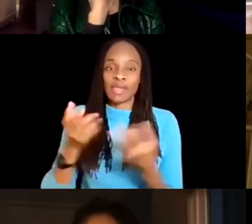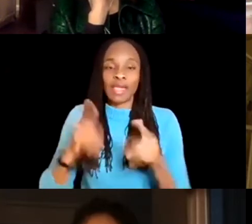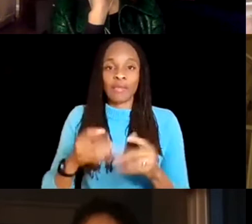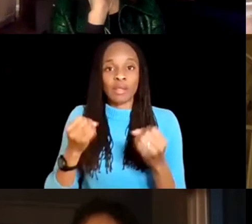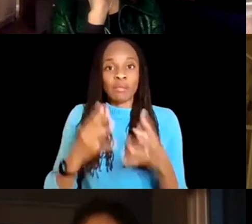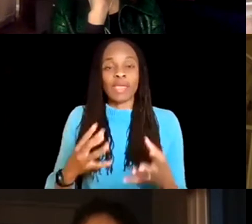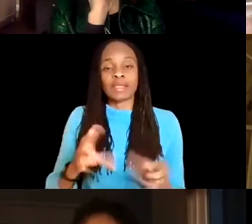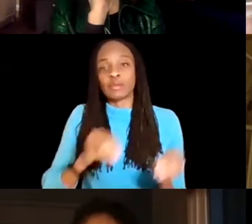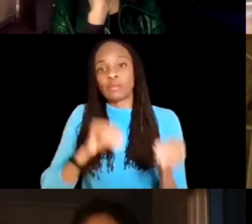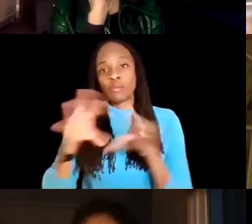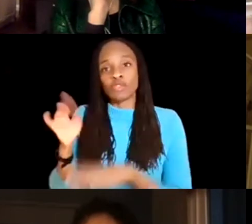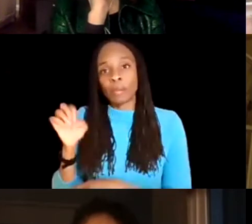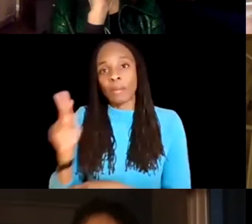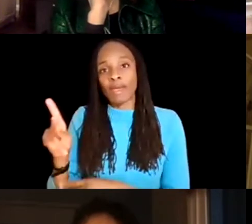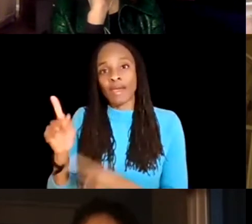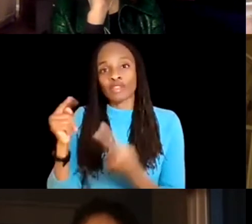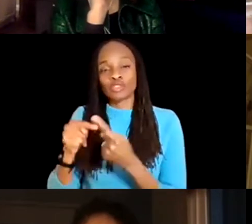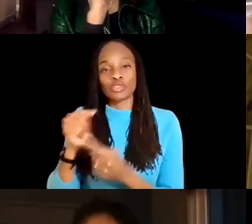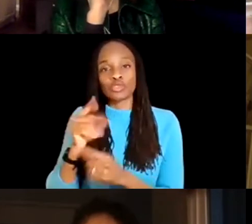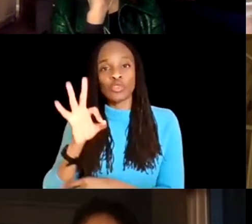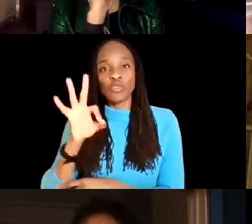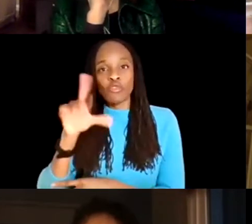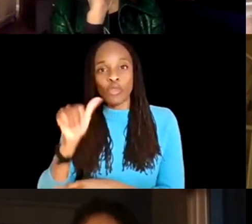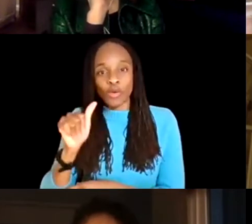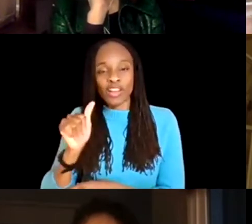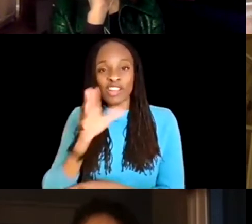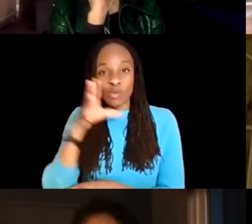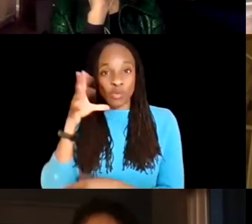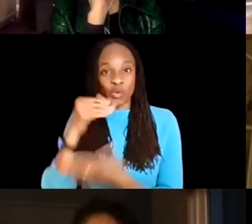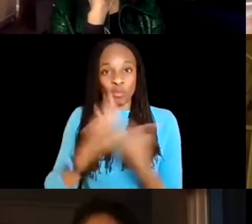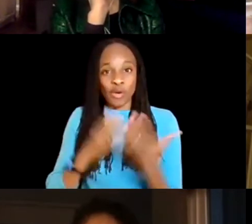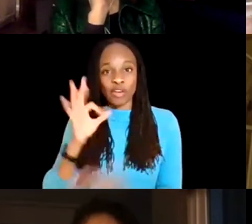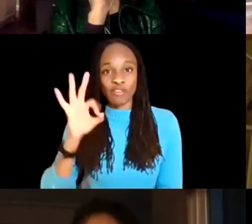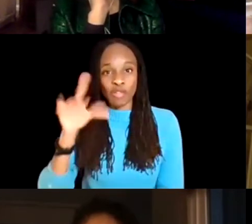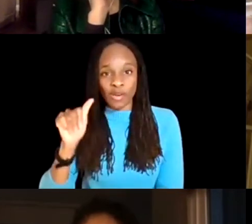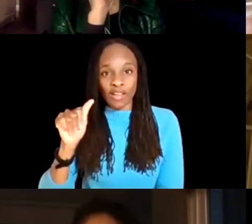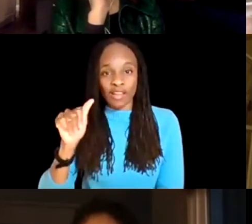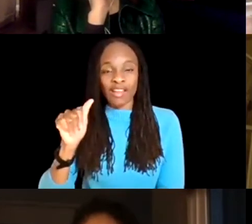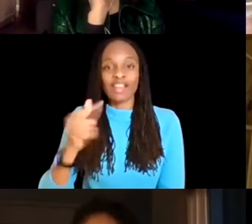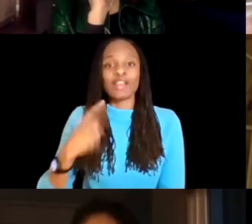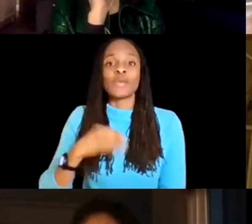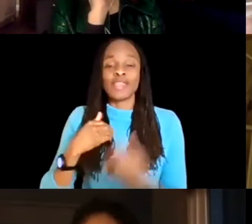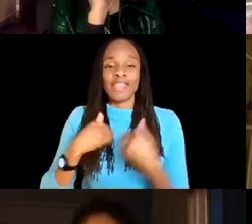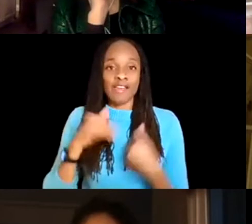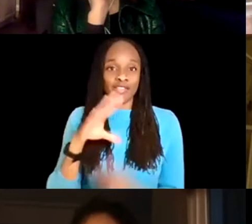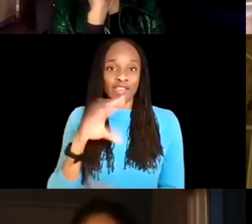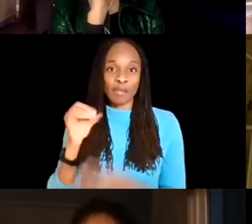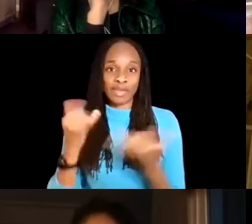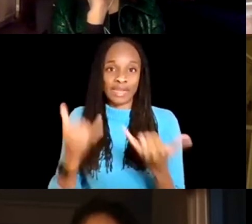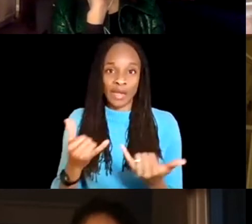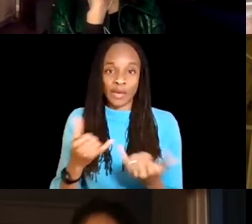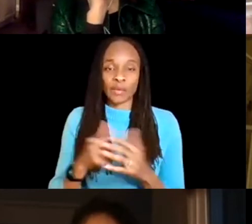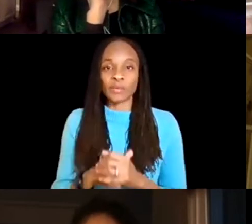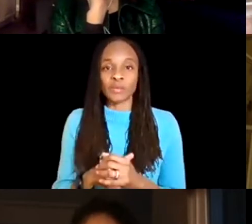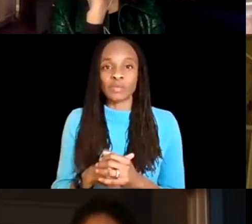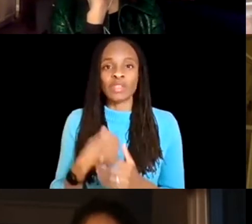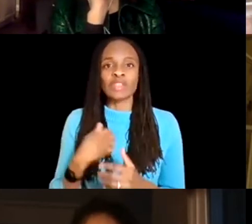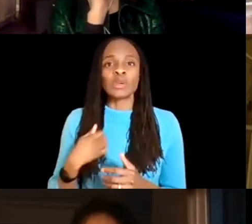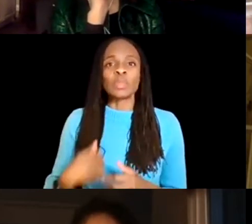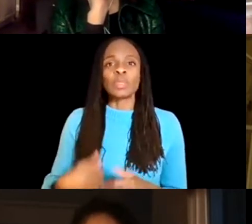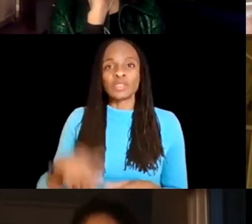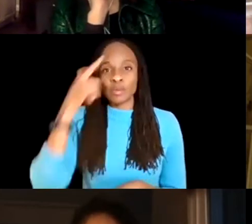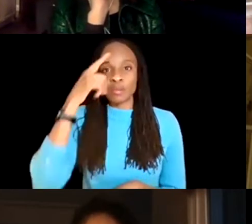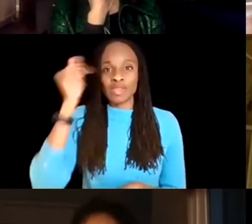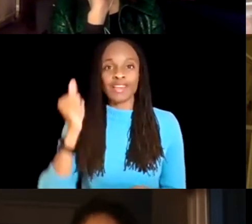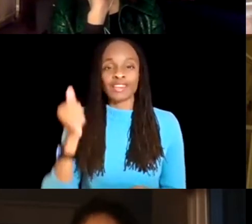Florida. In a rural part of Florida, and we have the company now. And so because of that, because